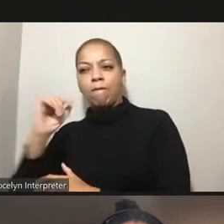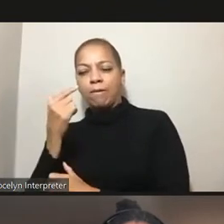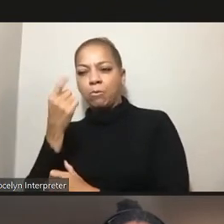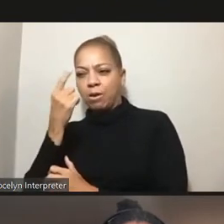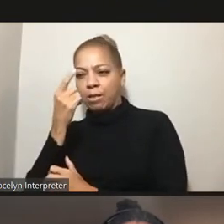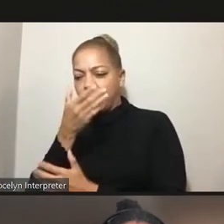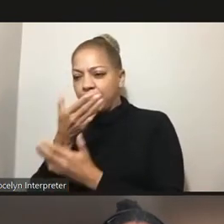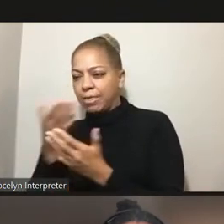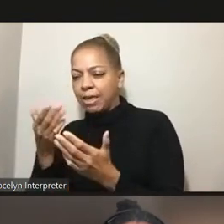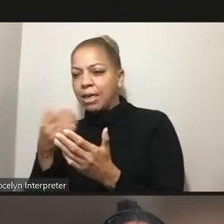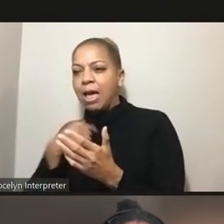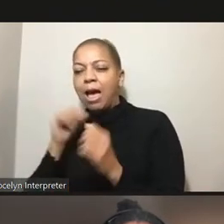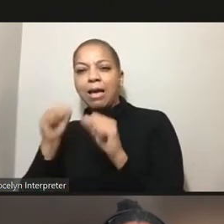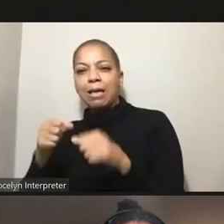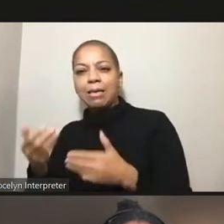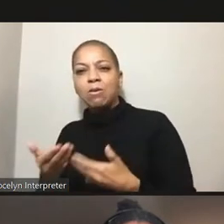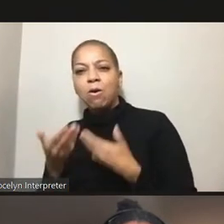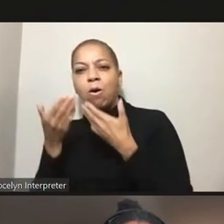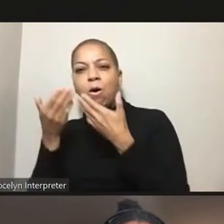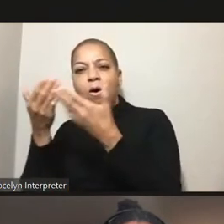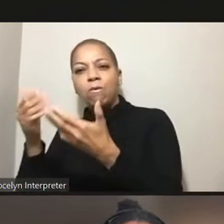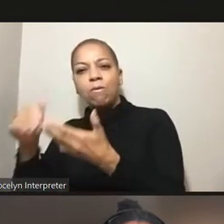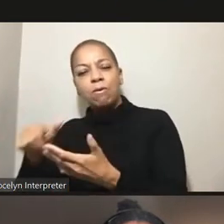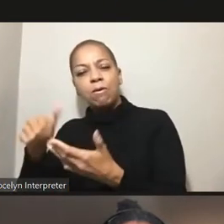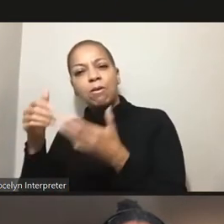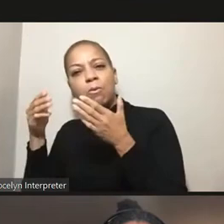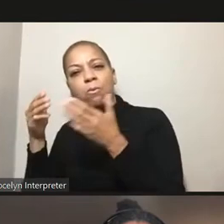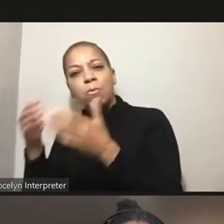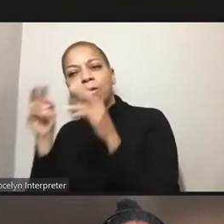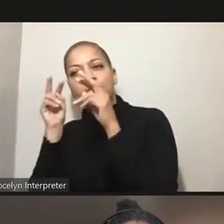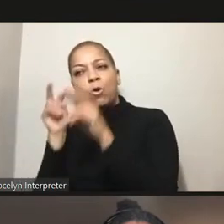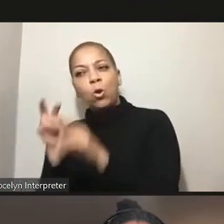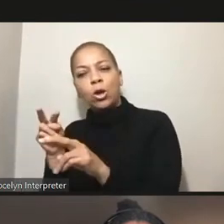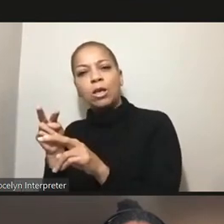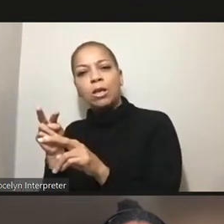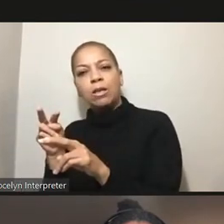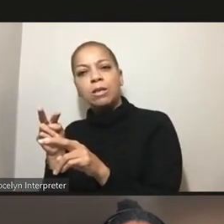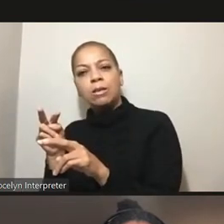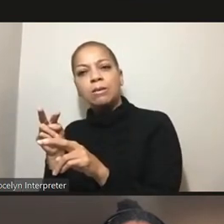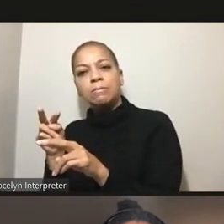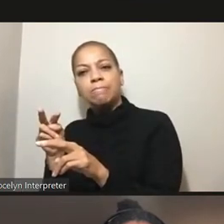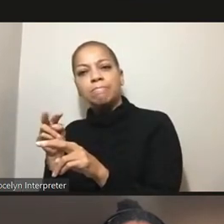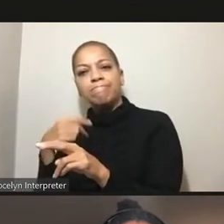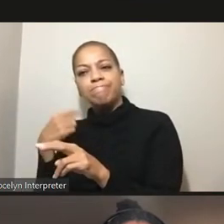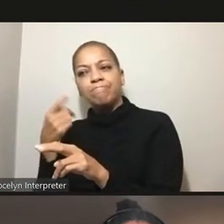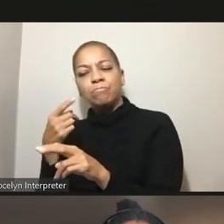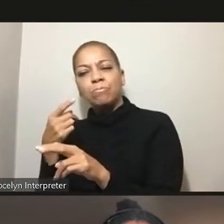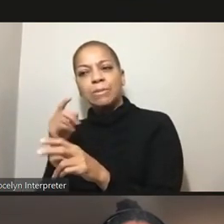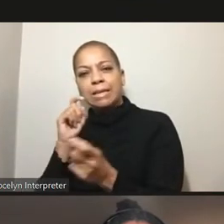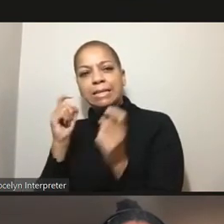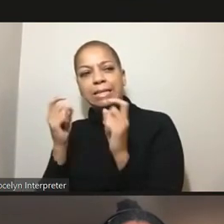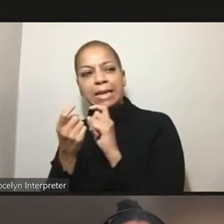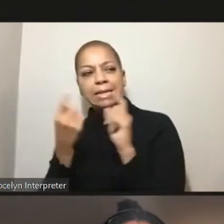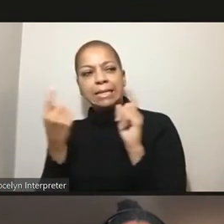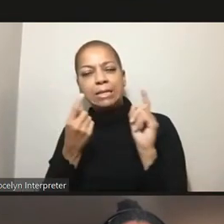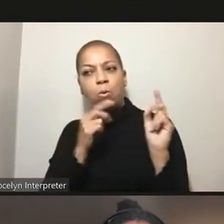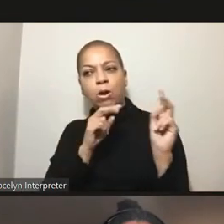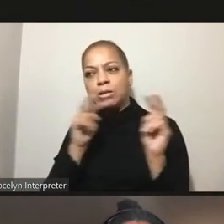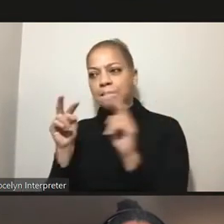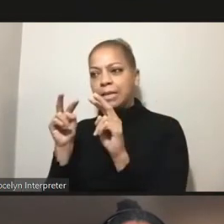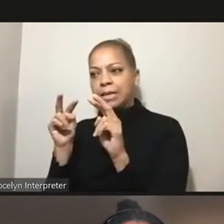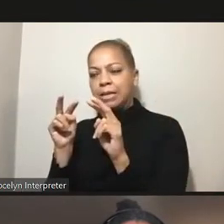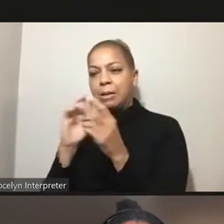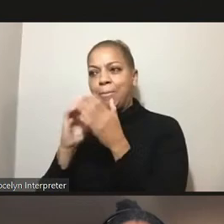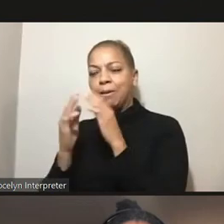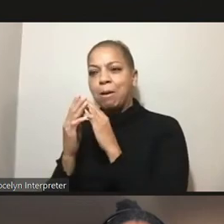I can offer some other way of looking that changes someone seeing into witnessing. Because I do